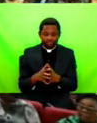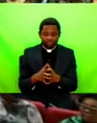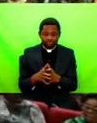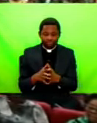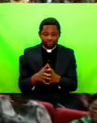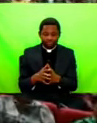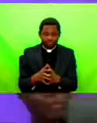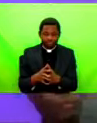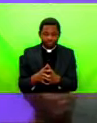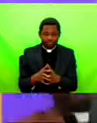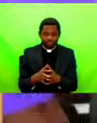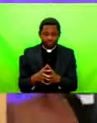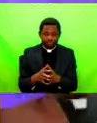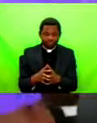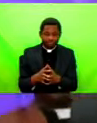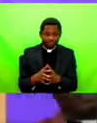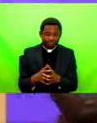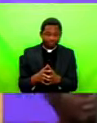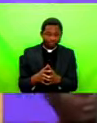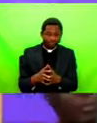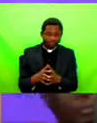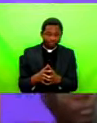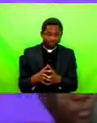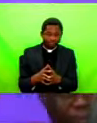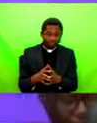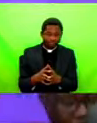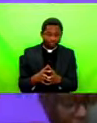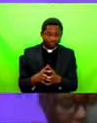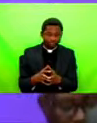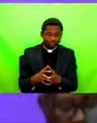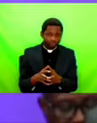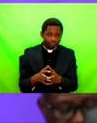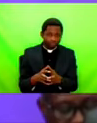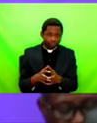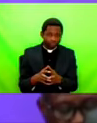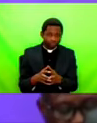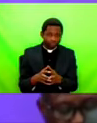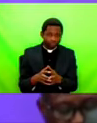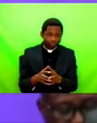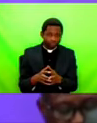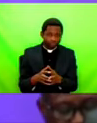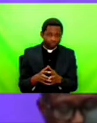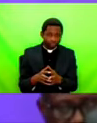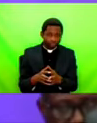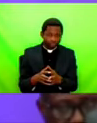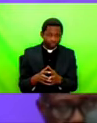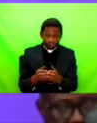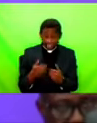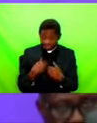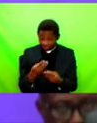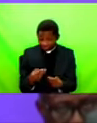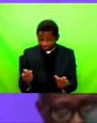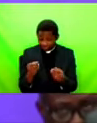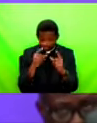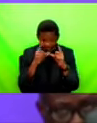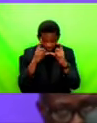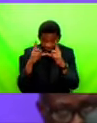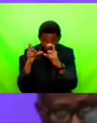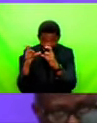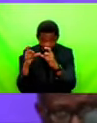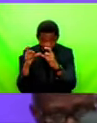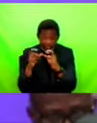Chairman, yeah, we want to take some one or two photographs. I'm assisting the